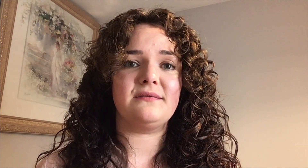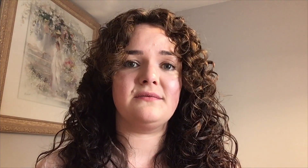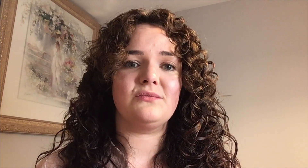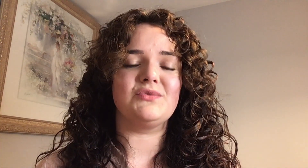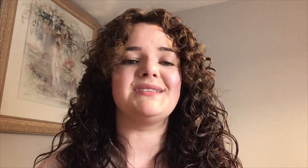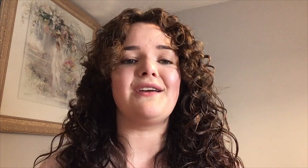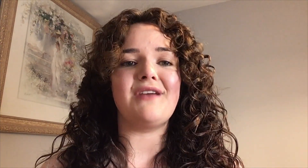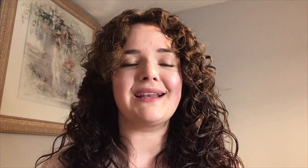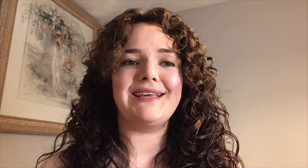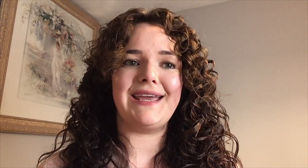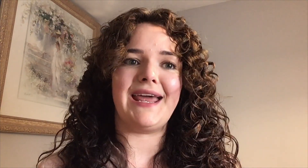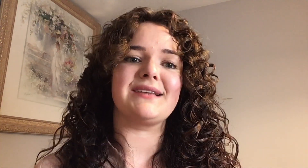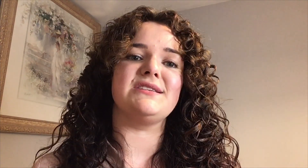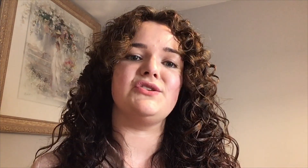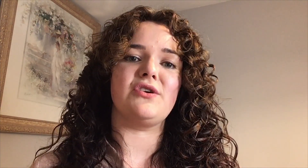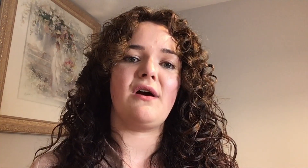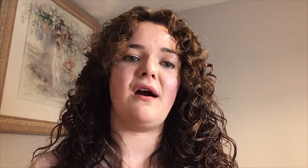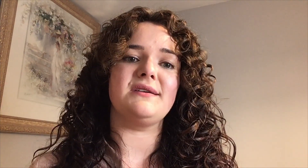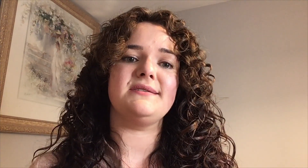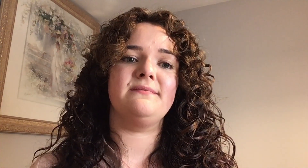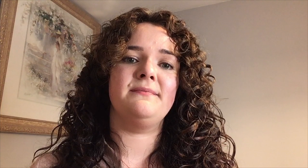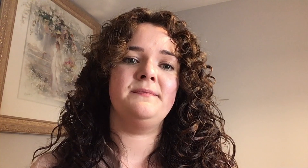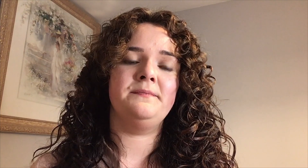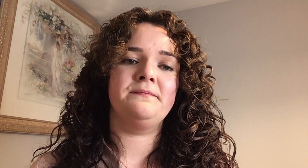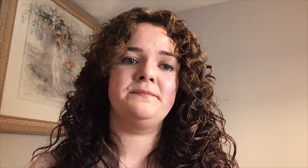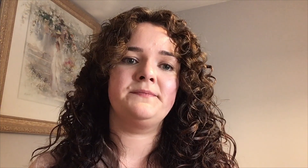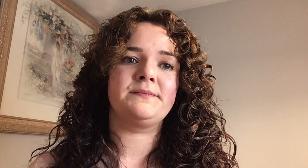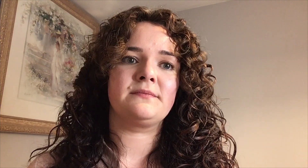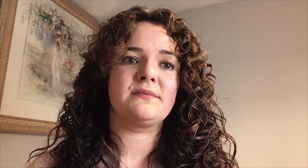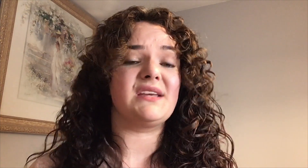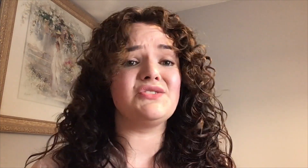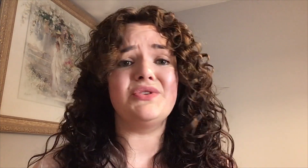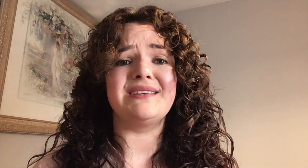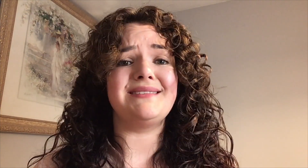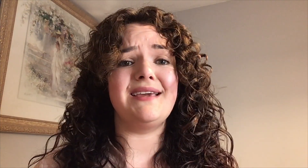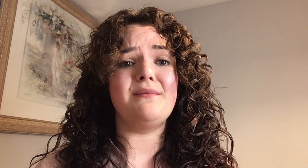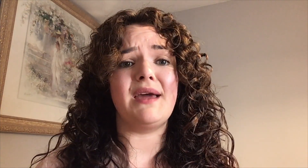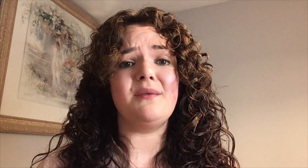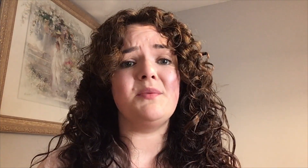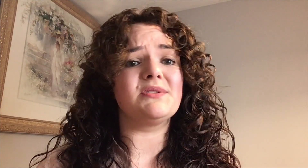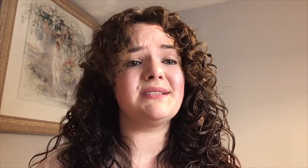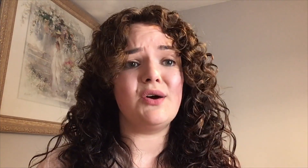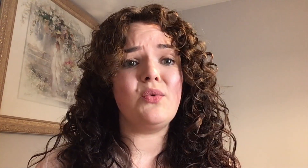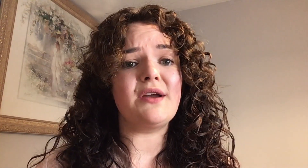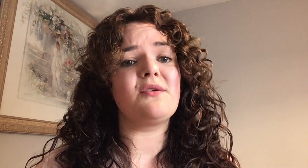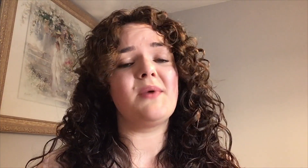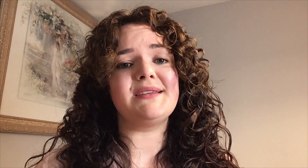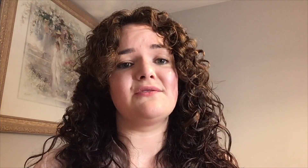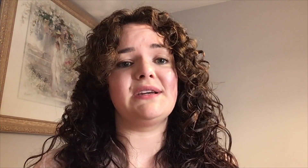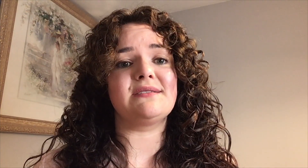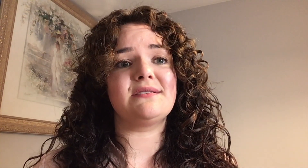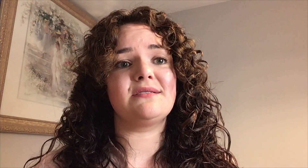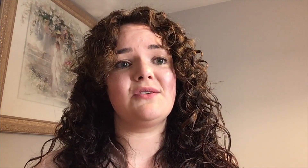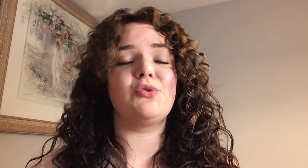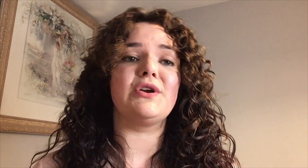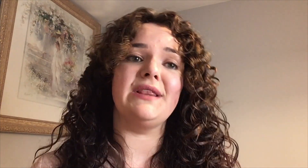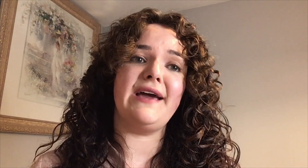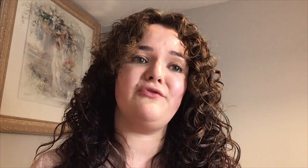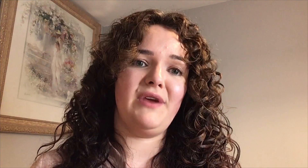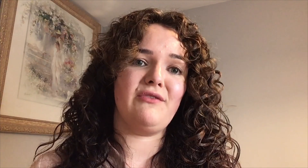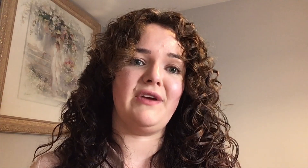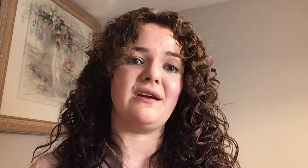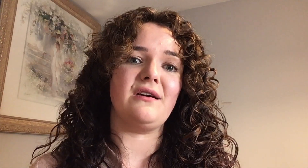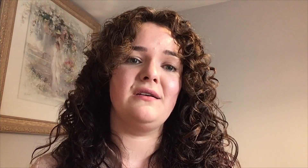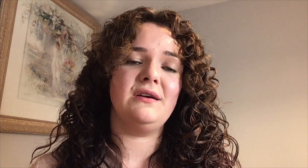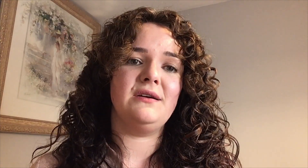hand was directly connected to your heart. And to this day, many people still wear their wedding rings on their